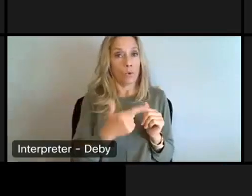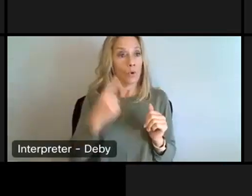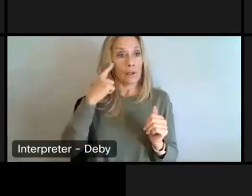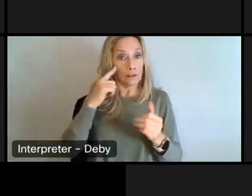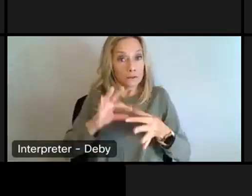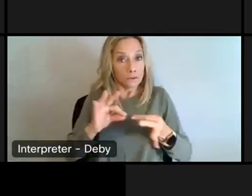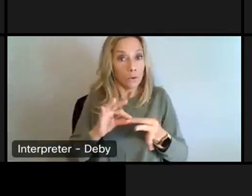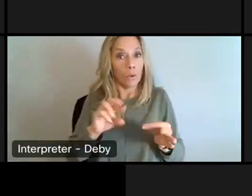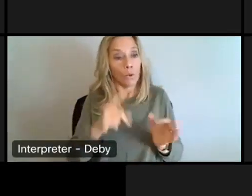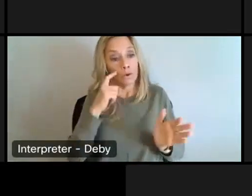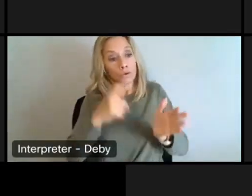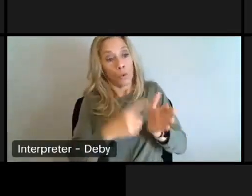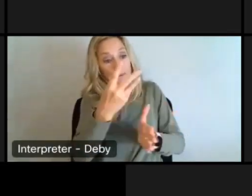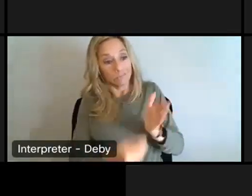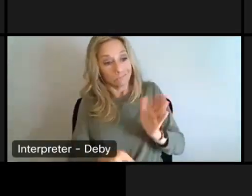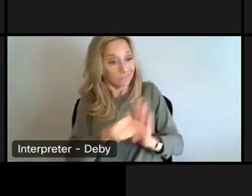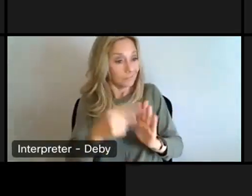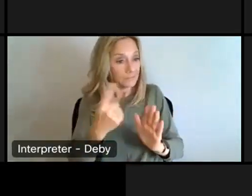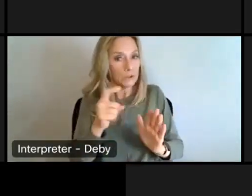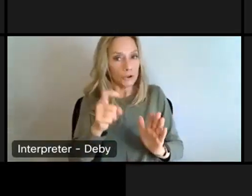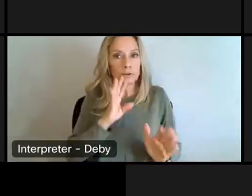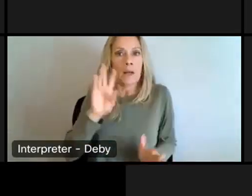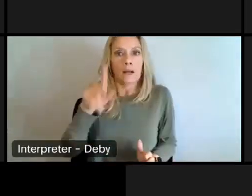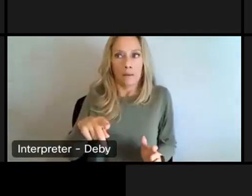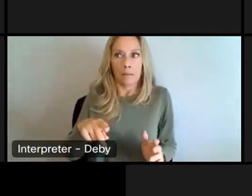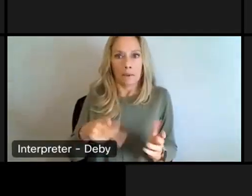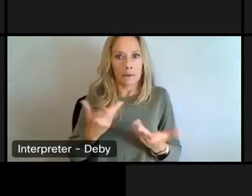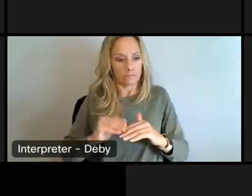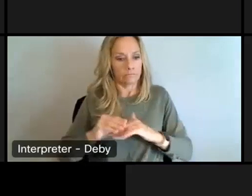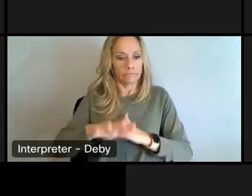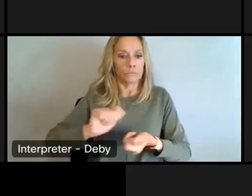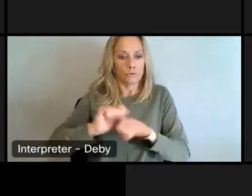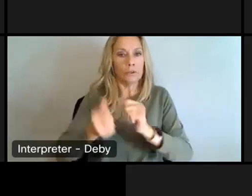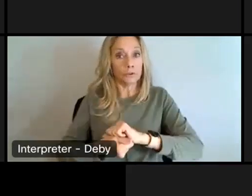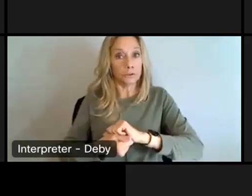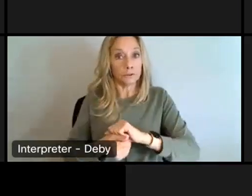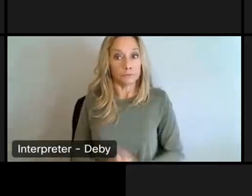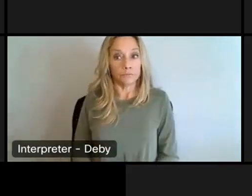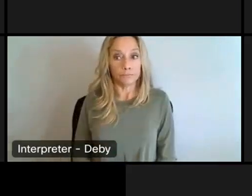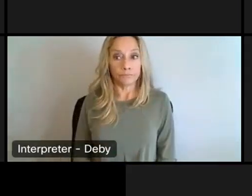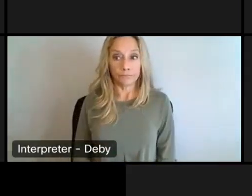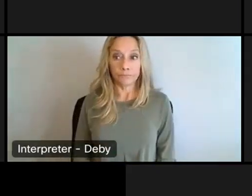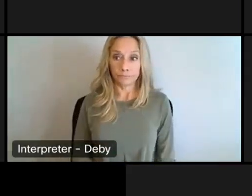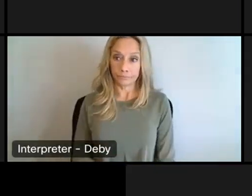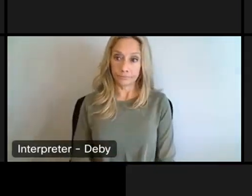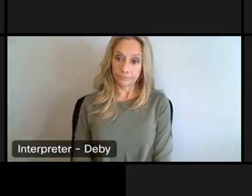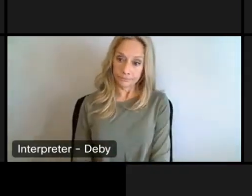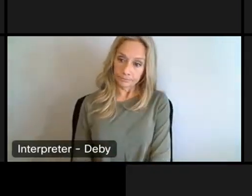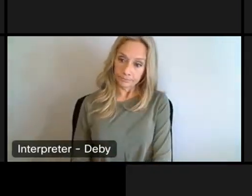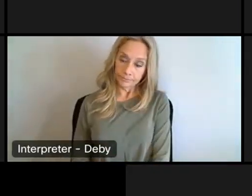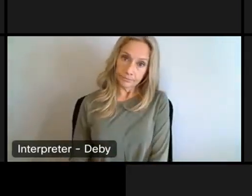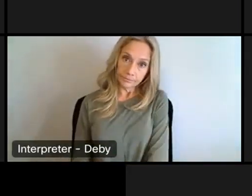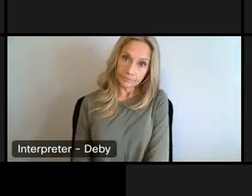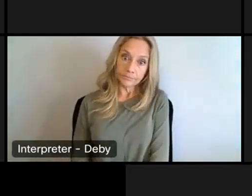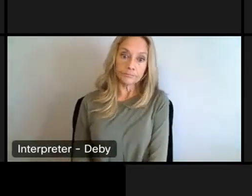sees a deficiency should speak up, because that's how real change is made.